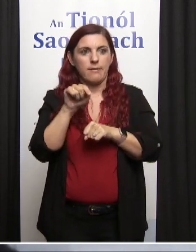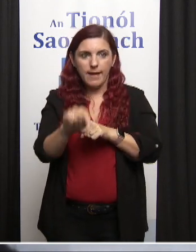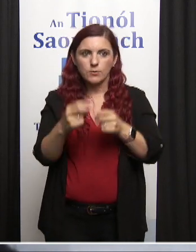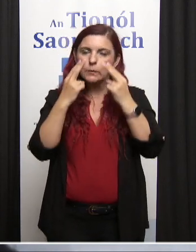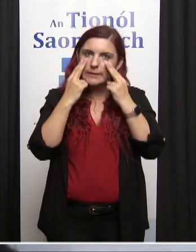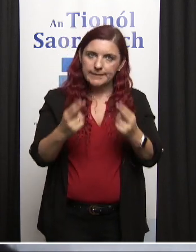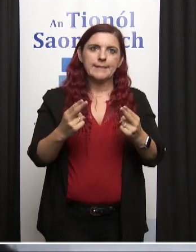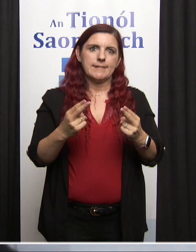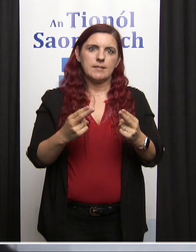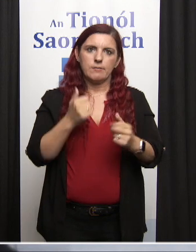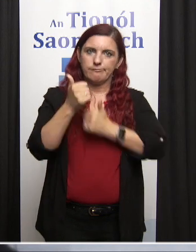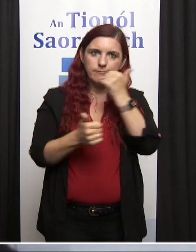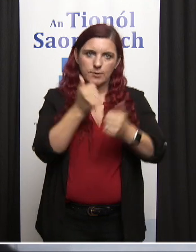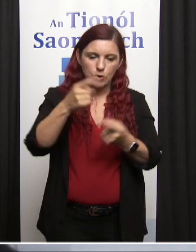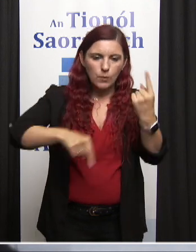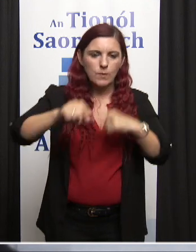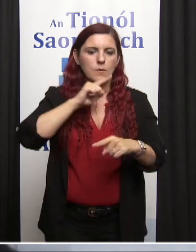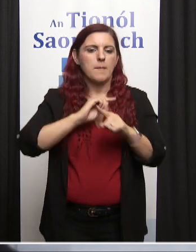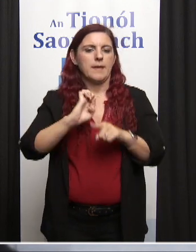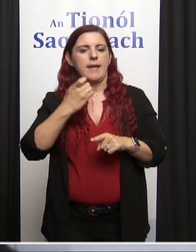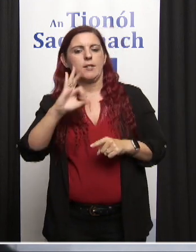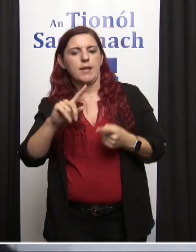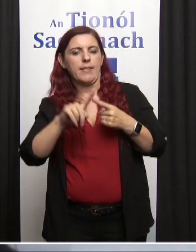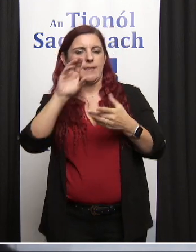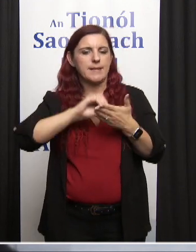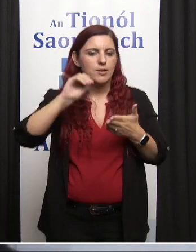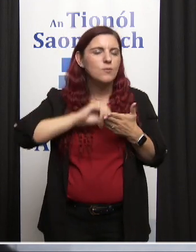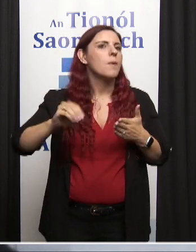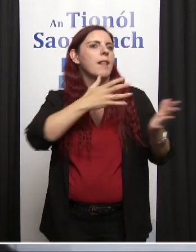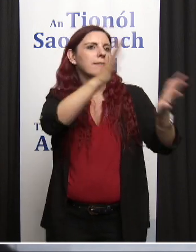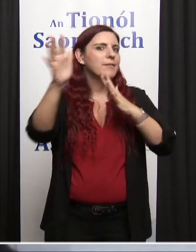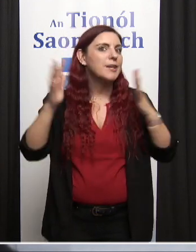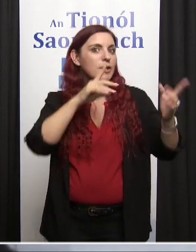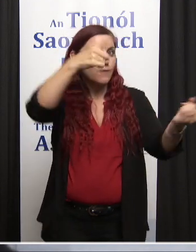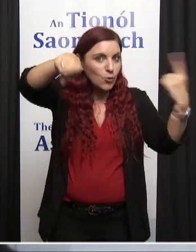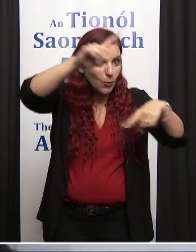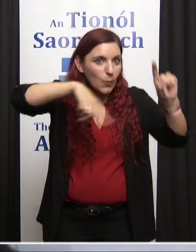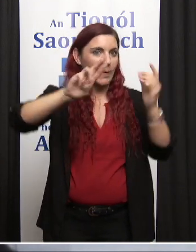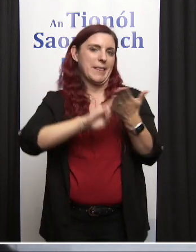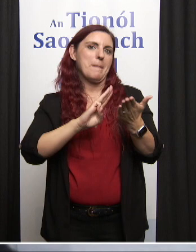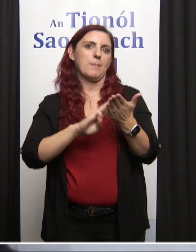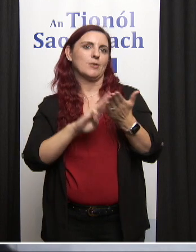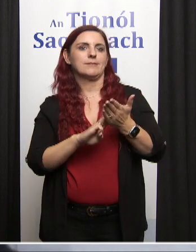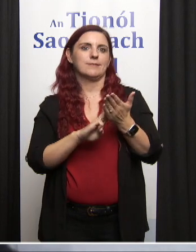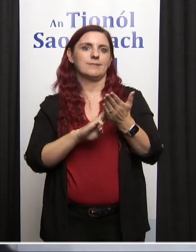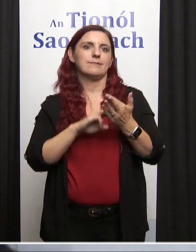commended. So maybe the EAG and the Secretariat will give the citizens a round of applause. Well done.